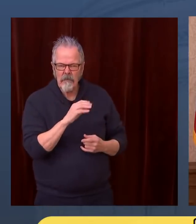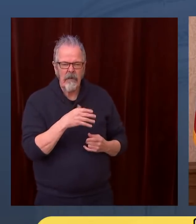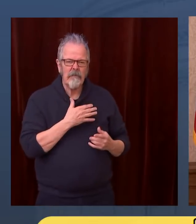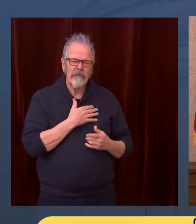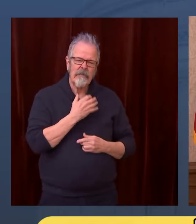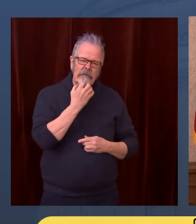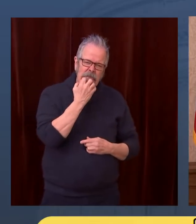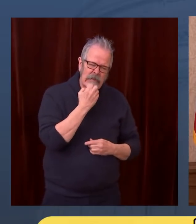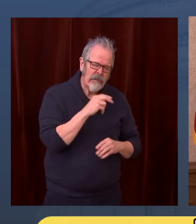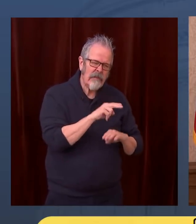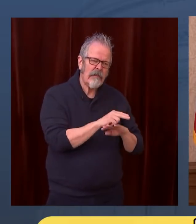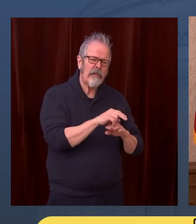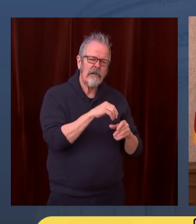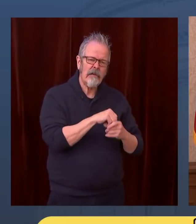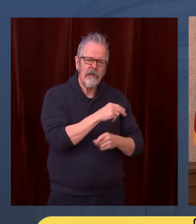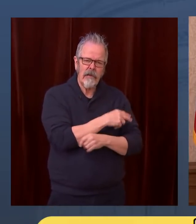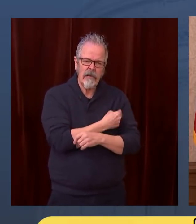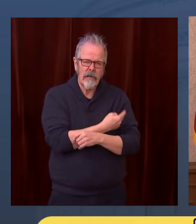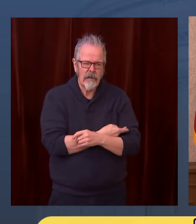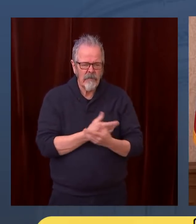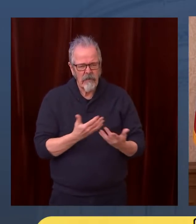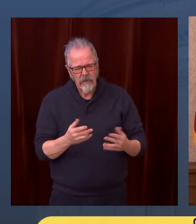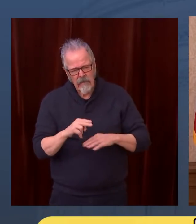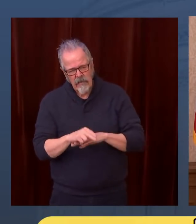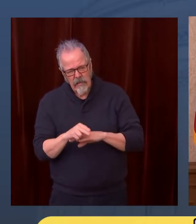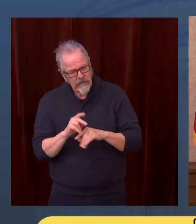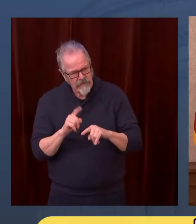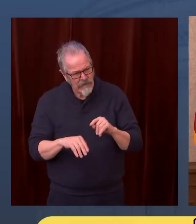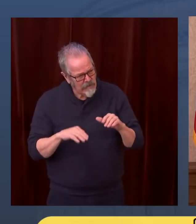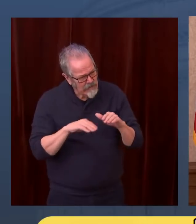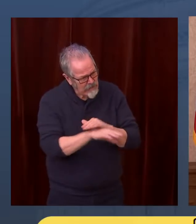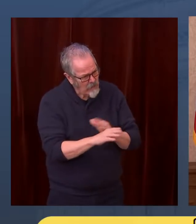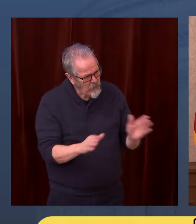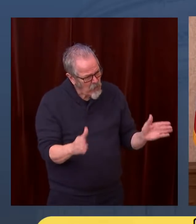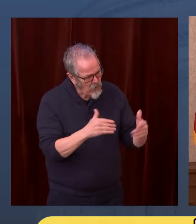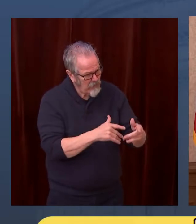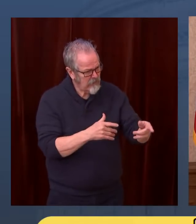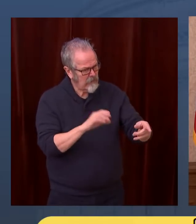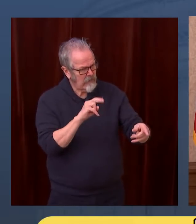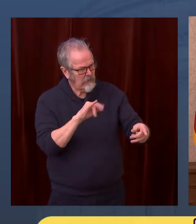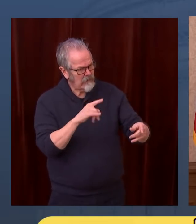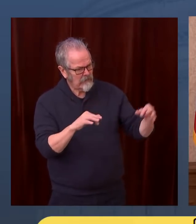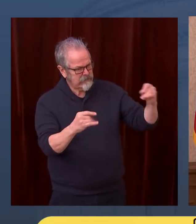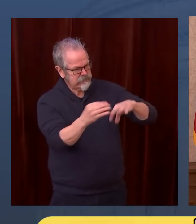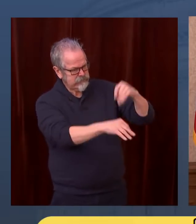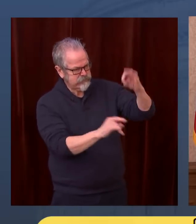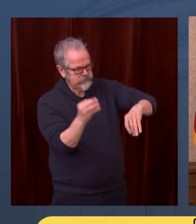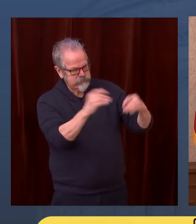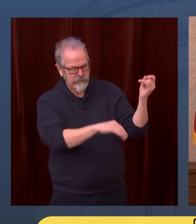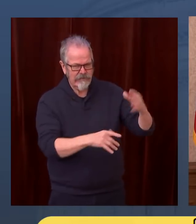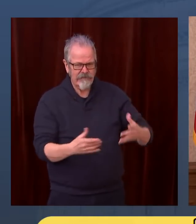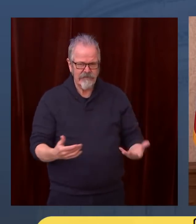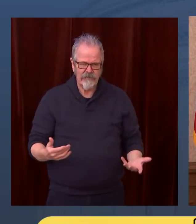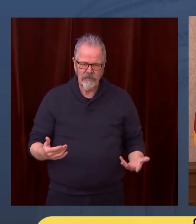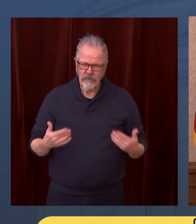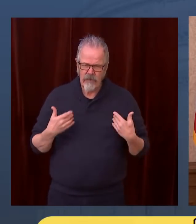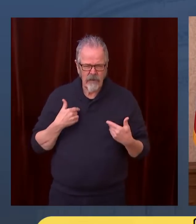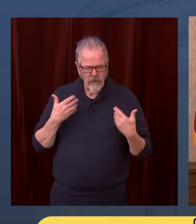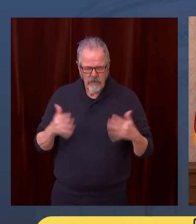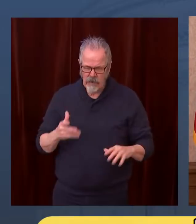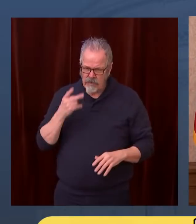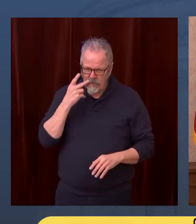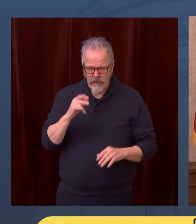want hospitals to function, and we want to give them that. And the way to give them that is to keep this